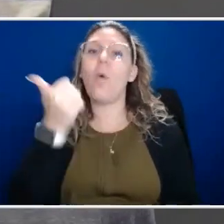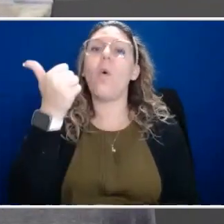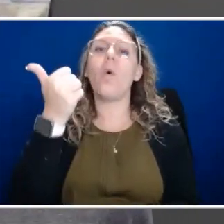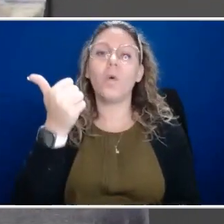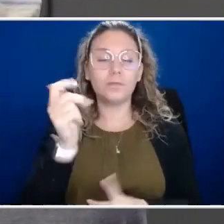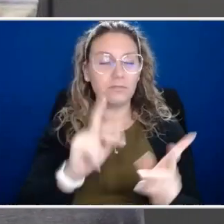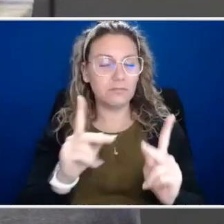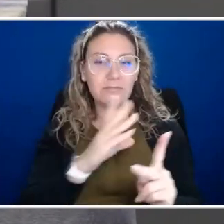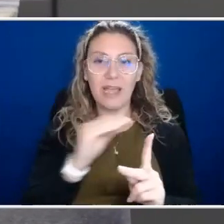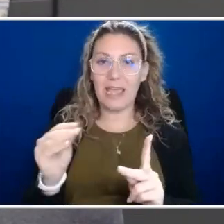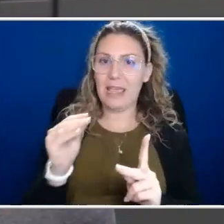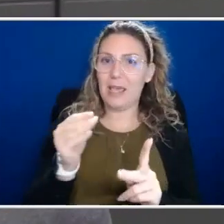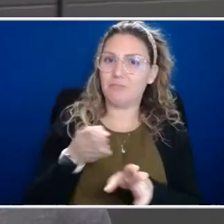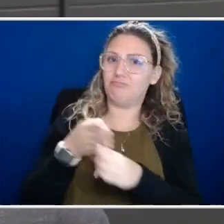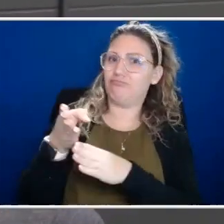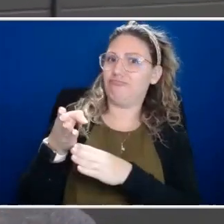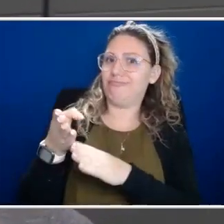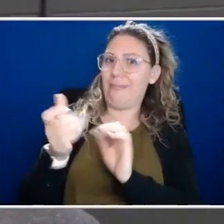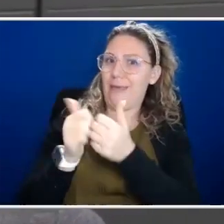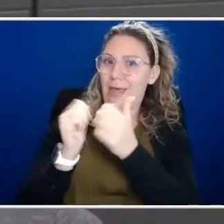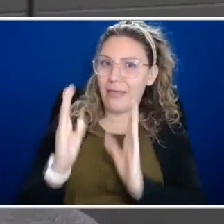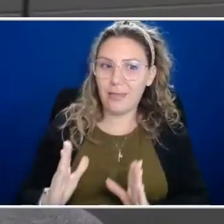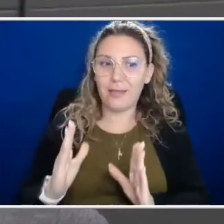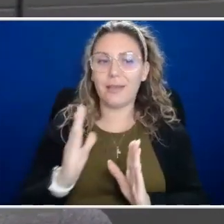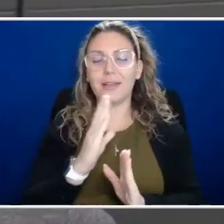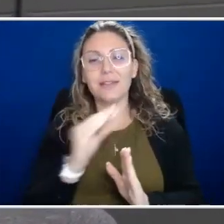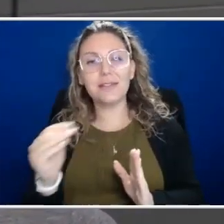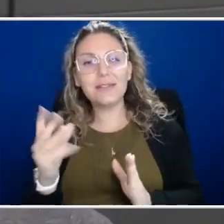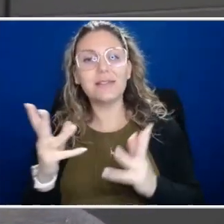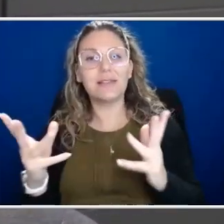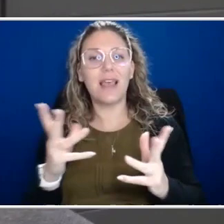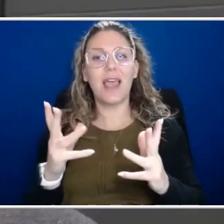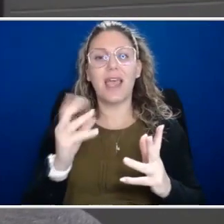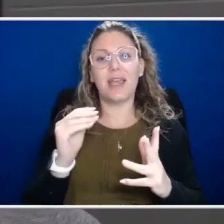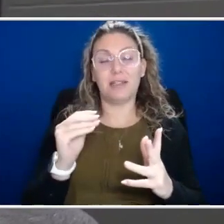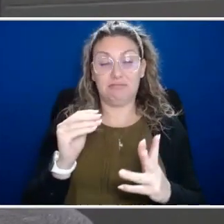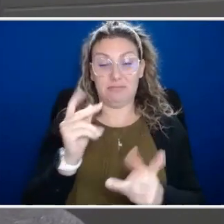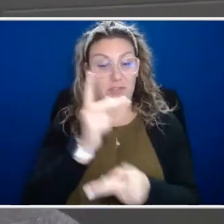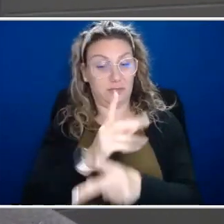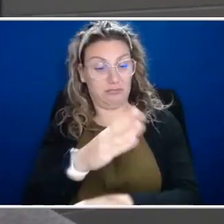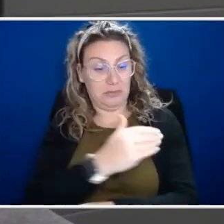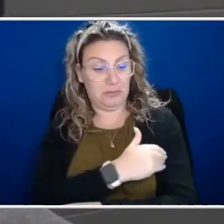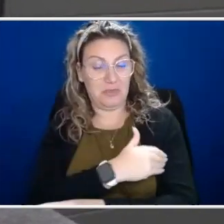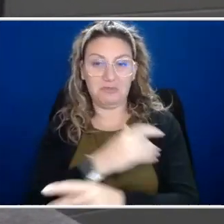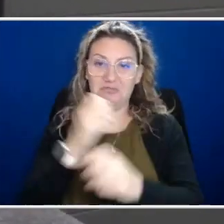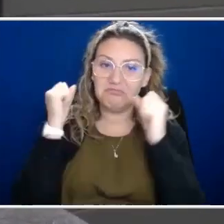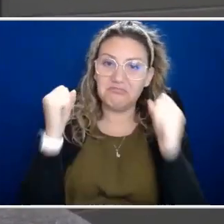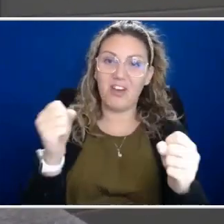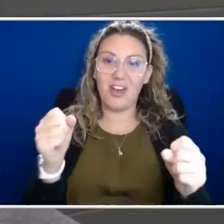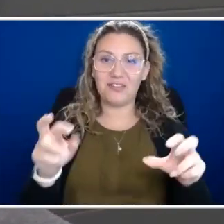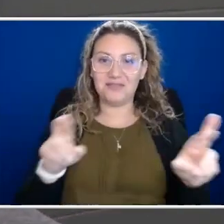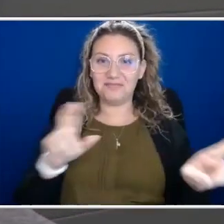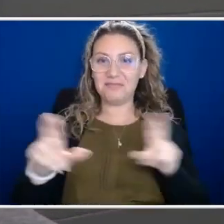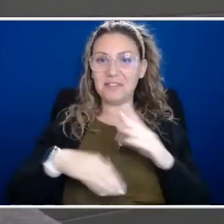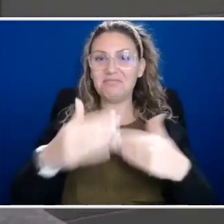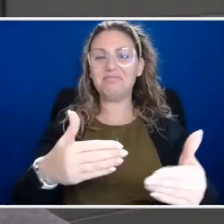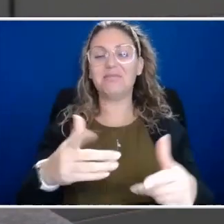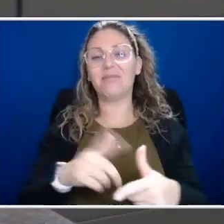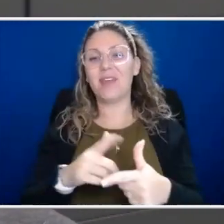well. Practicing that balance, keeping those muscles strong and ready to go, and then keeping that brain